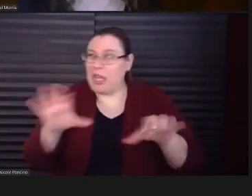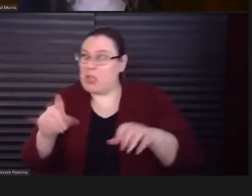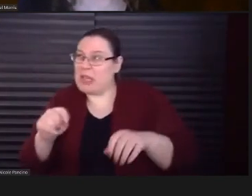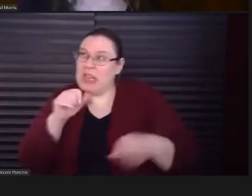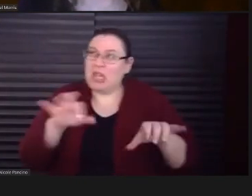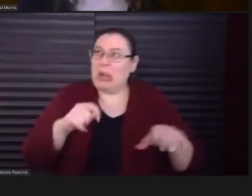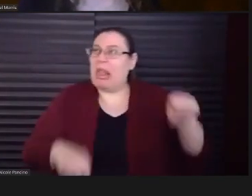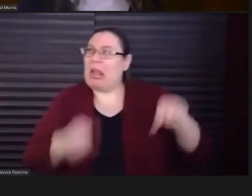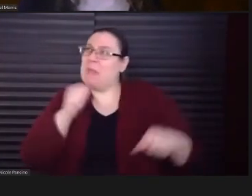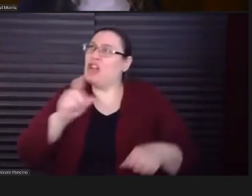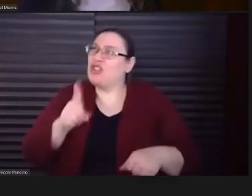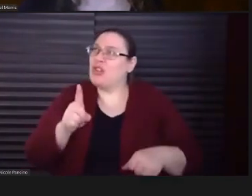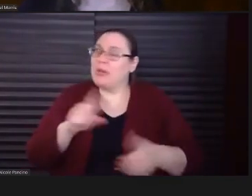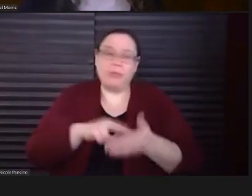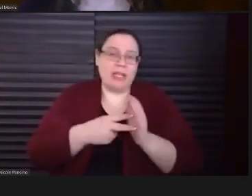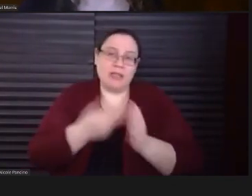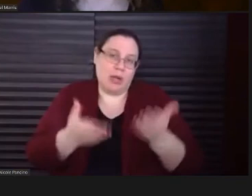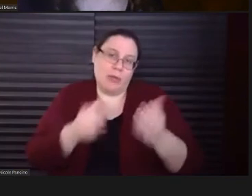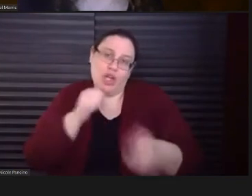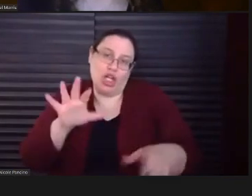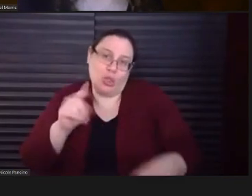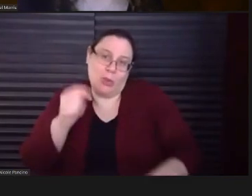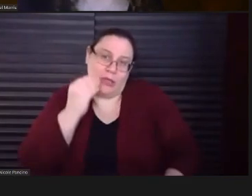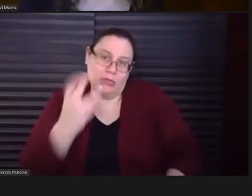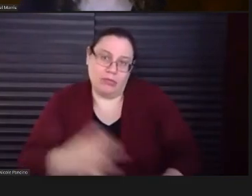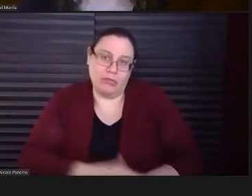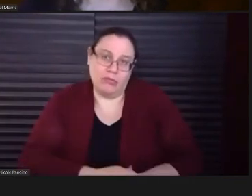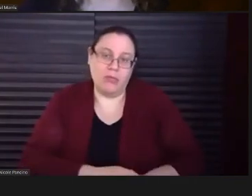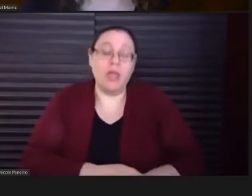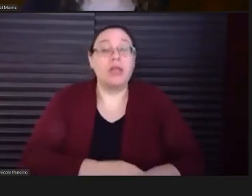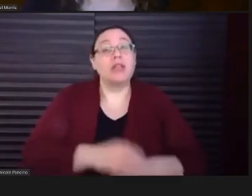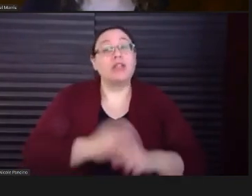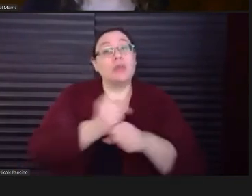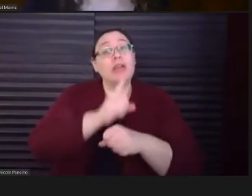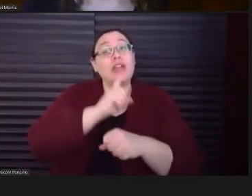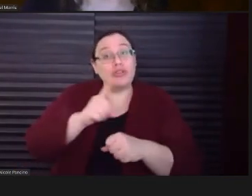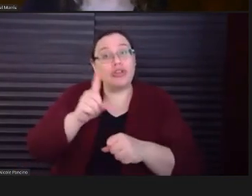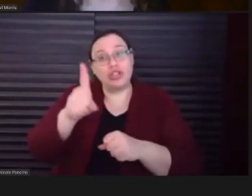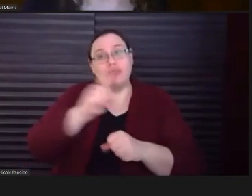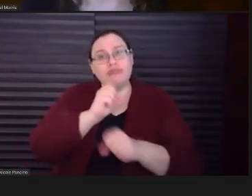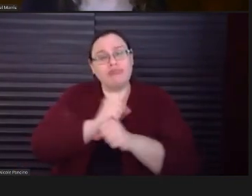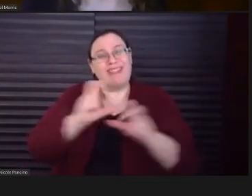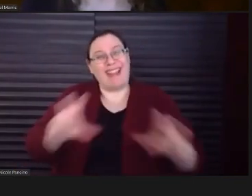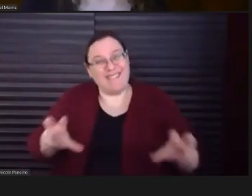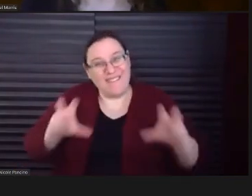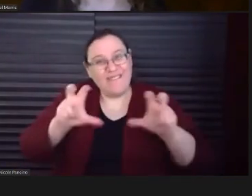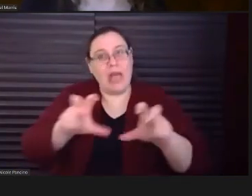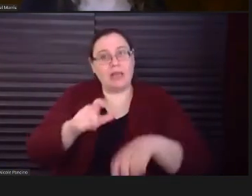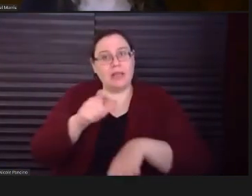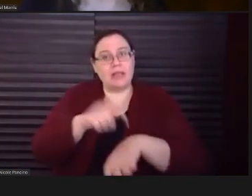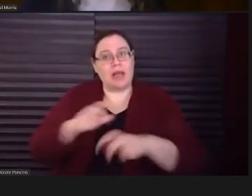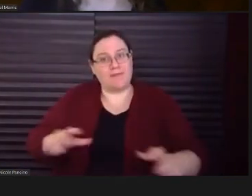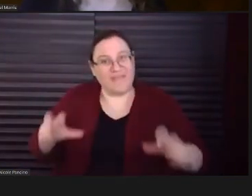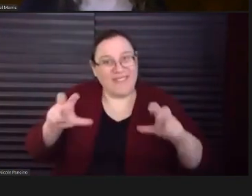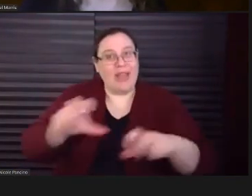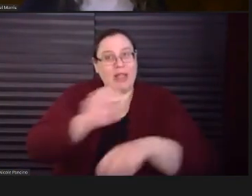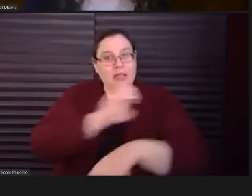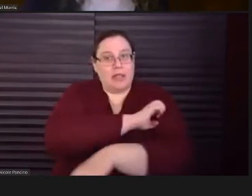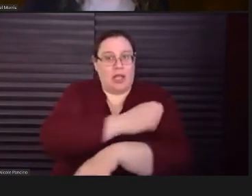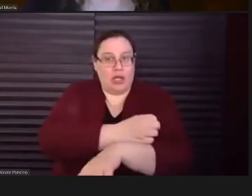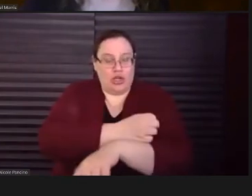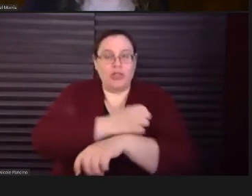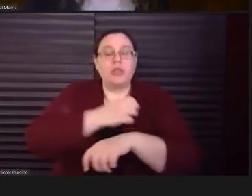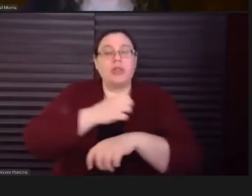it. So to make sure that you really invest the time and the energy and start